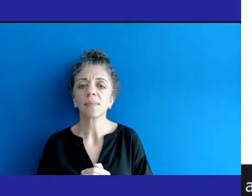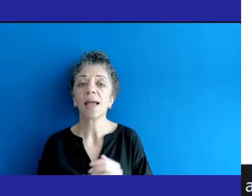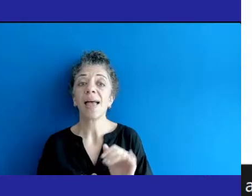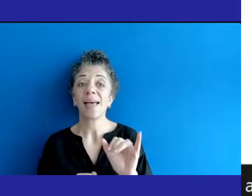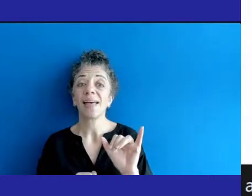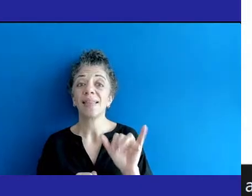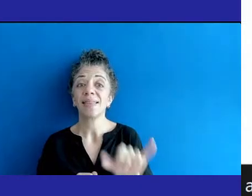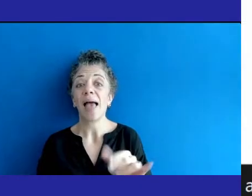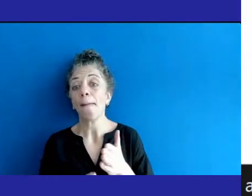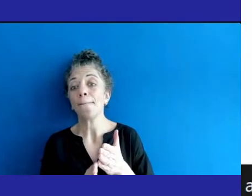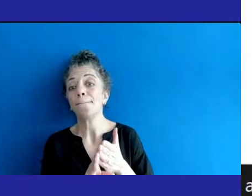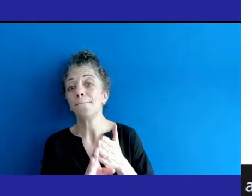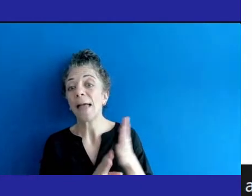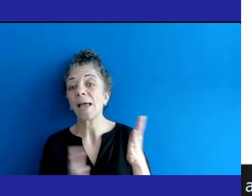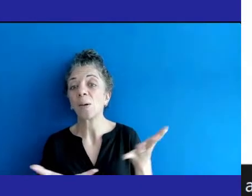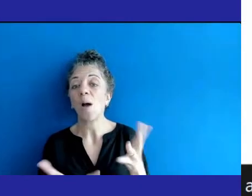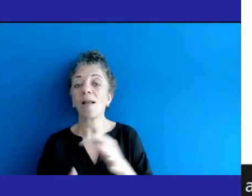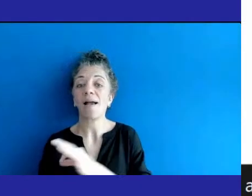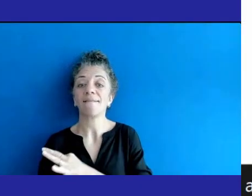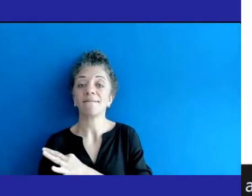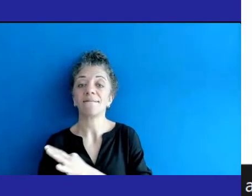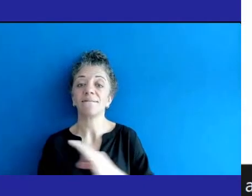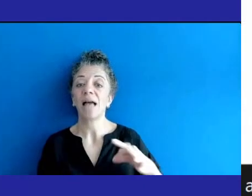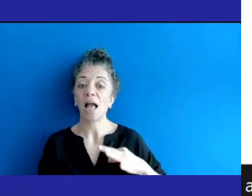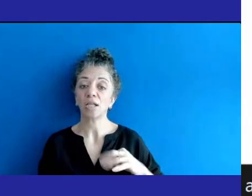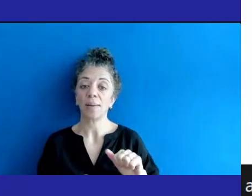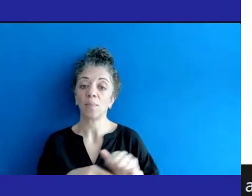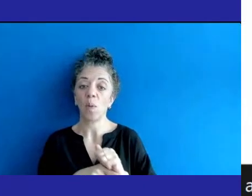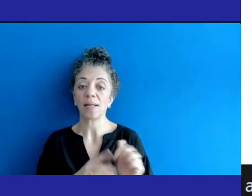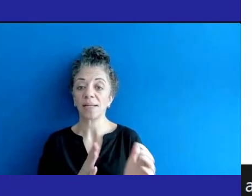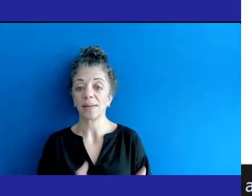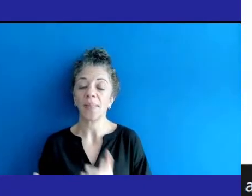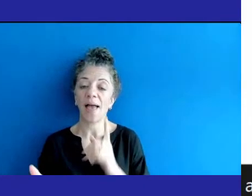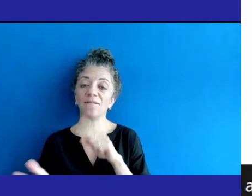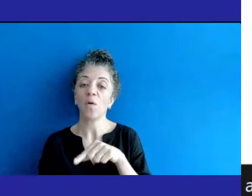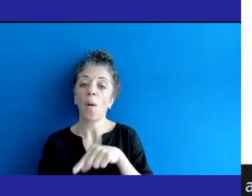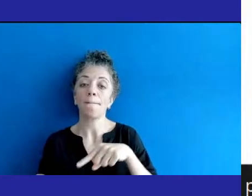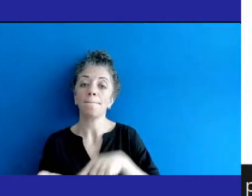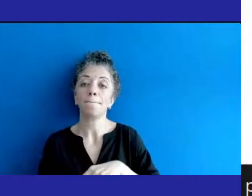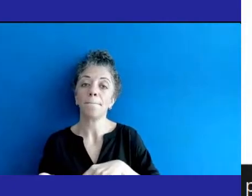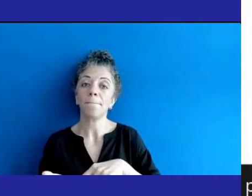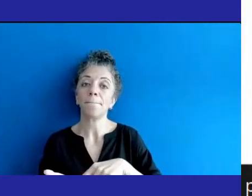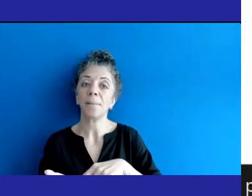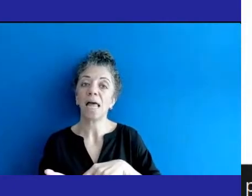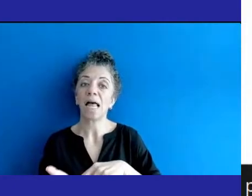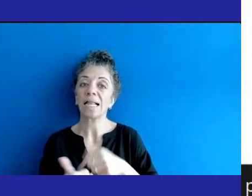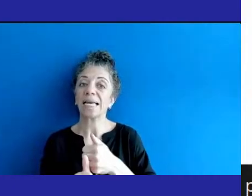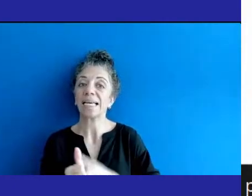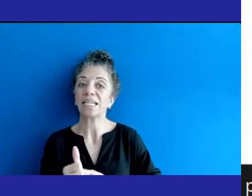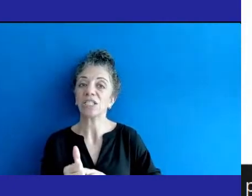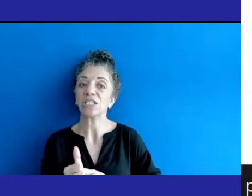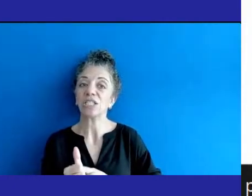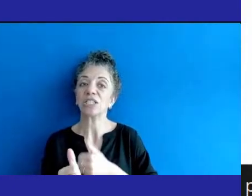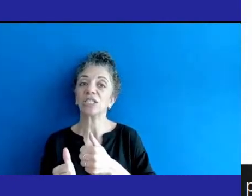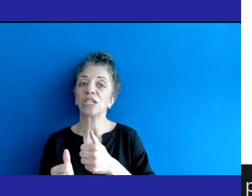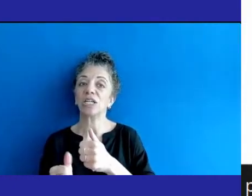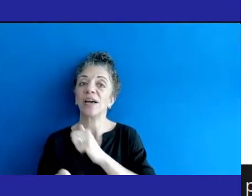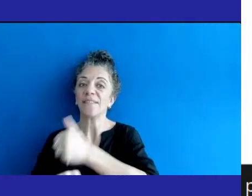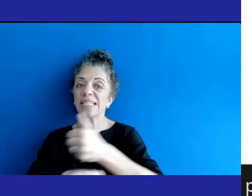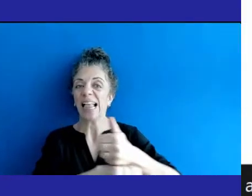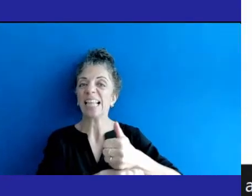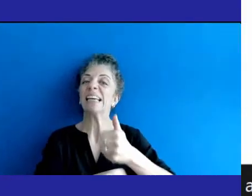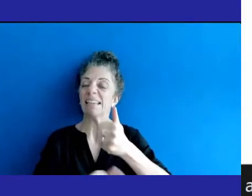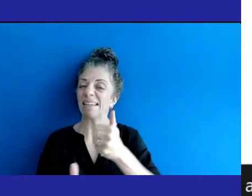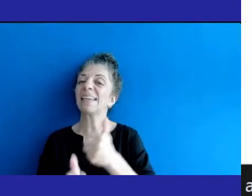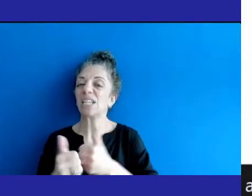entities that bill for physician services. We're separate across each facility, and a year or so ago, we merged